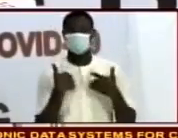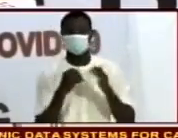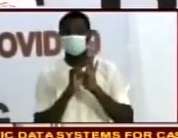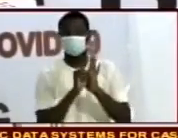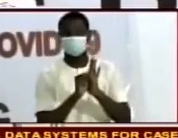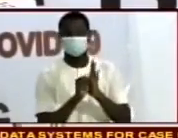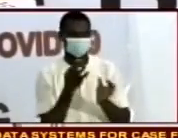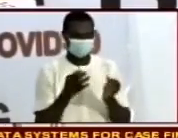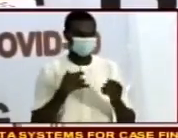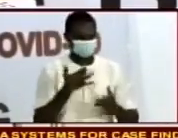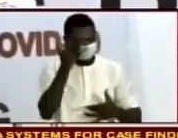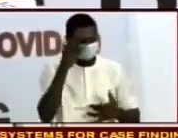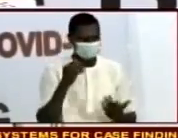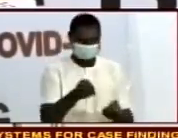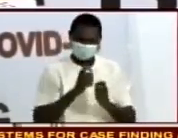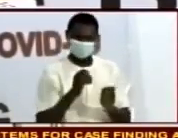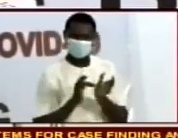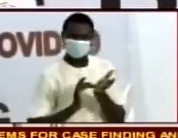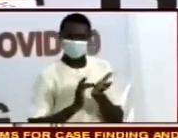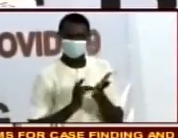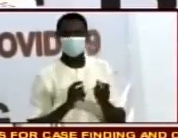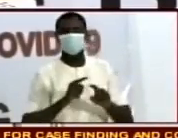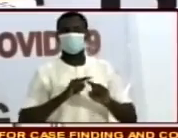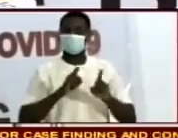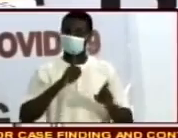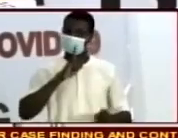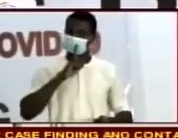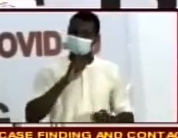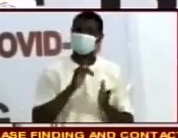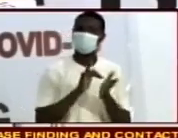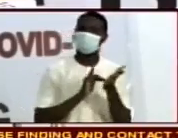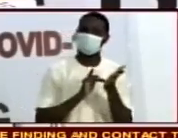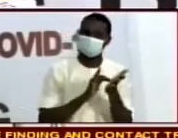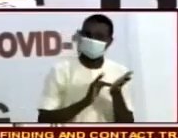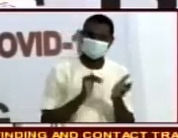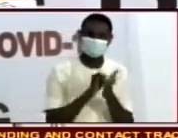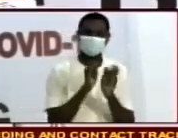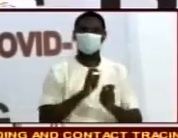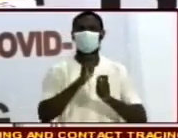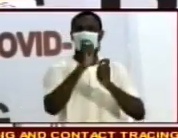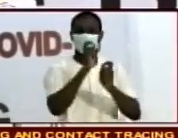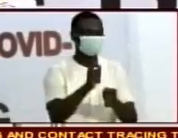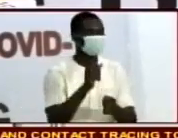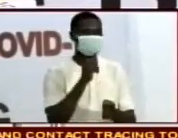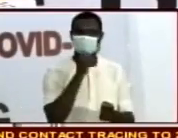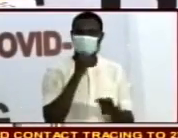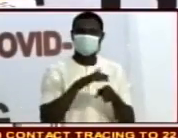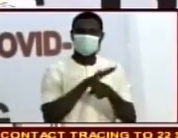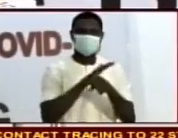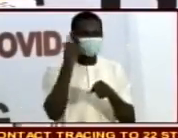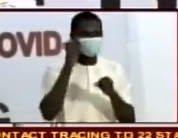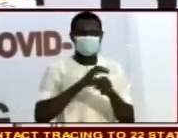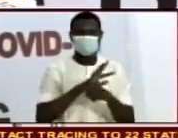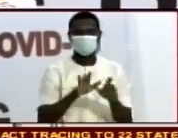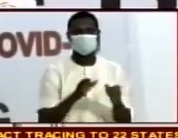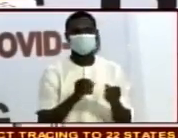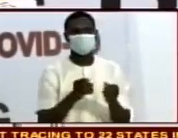medicine. But in reality, the medicine you give to people is palliative, is just to get over a fever or a headache or